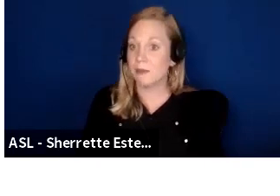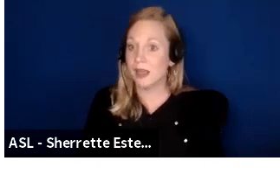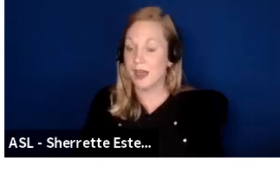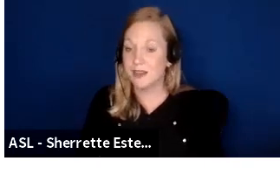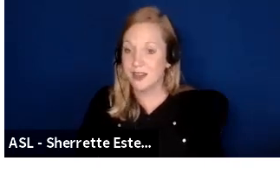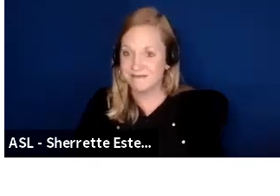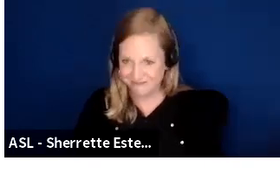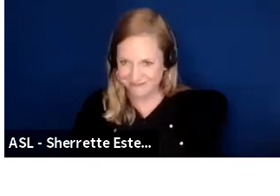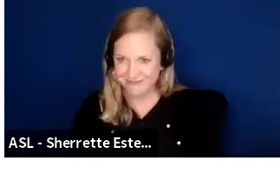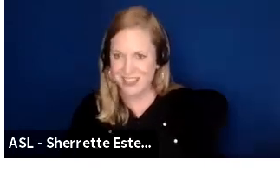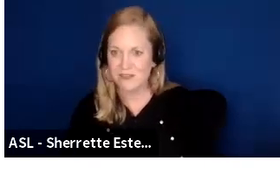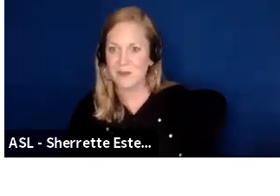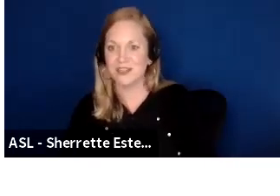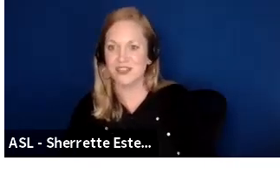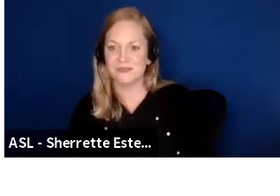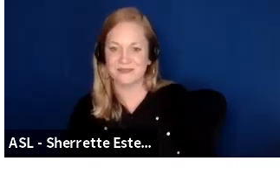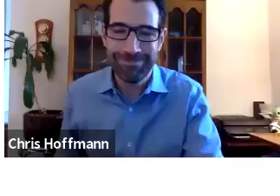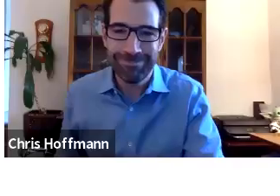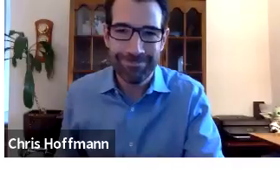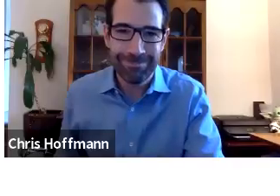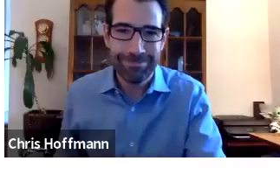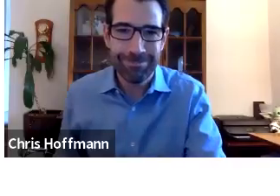that are happening at Gallaudet. Thank you very much.